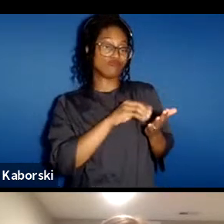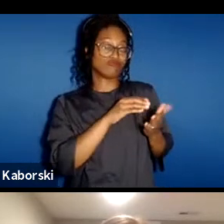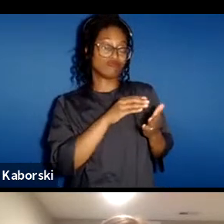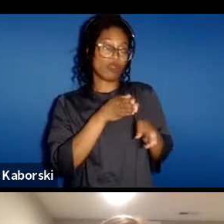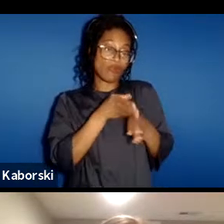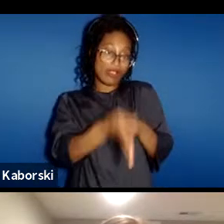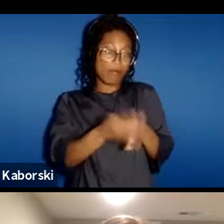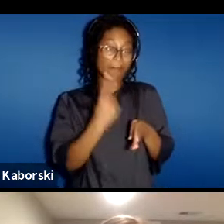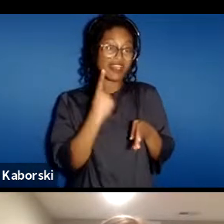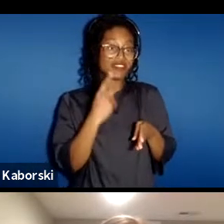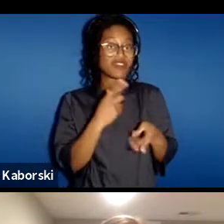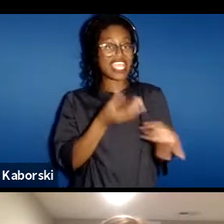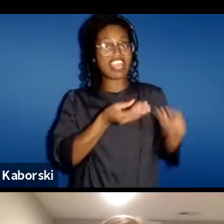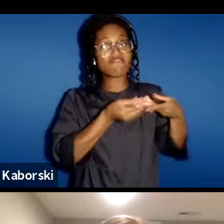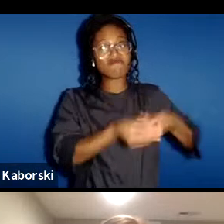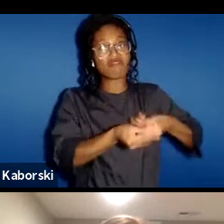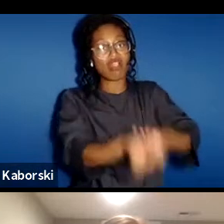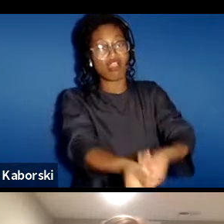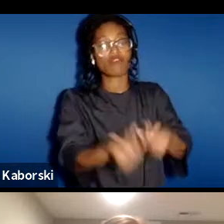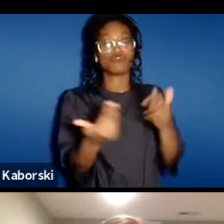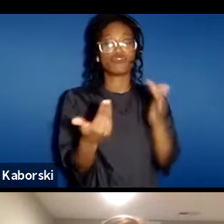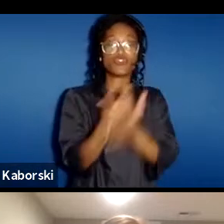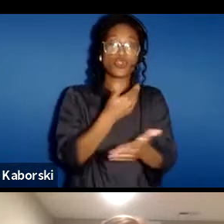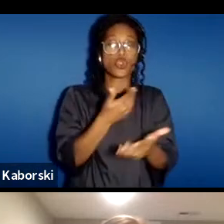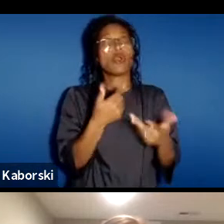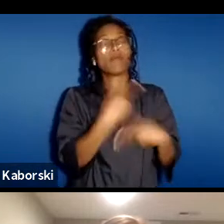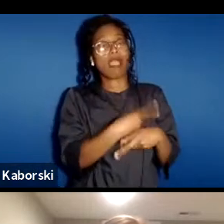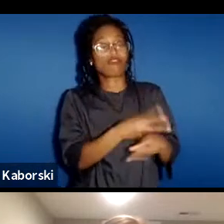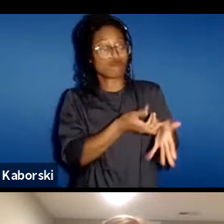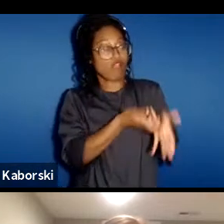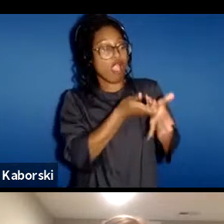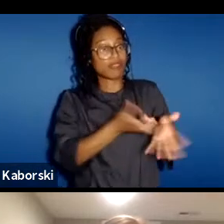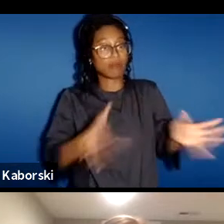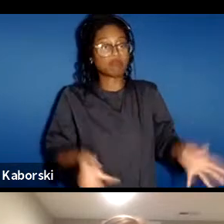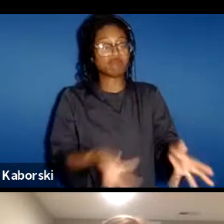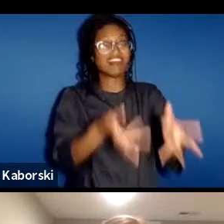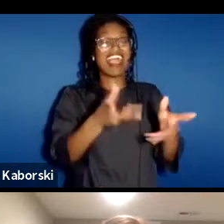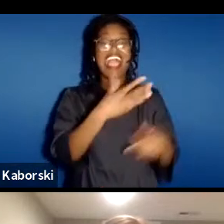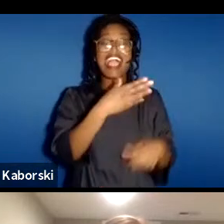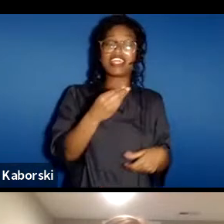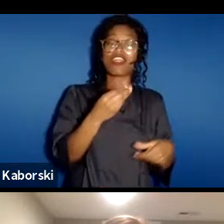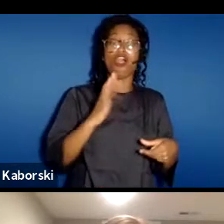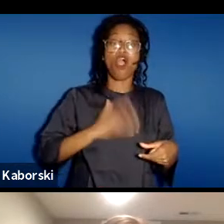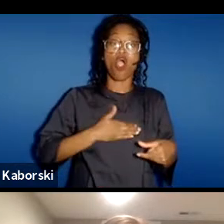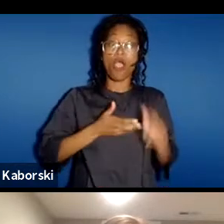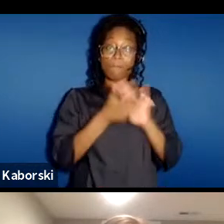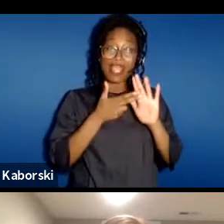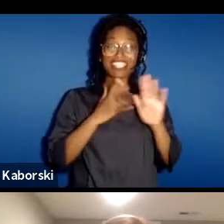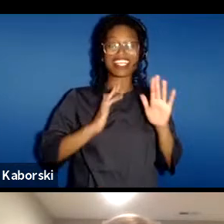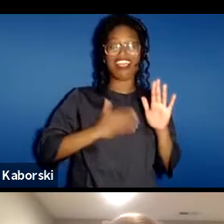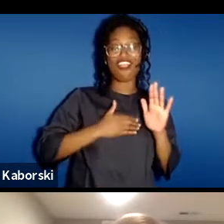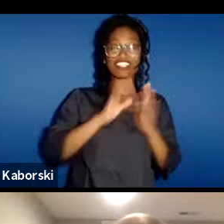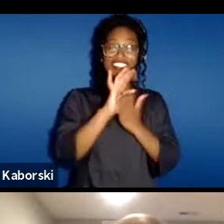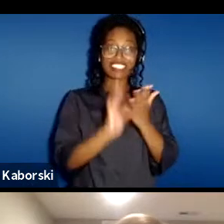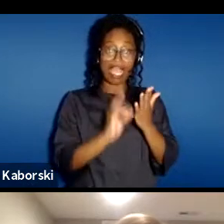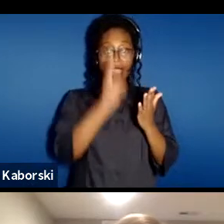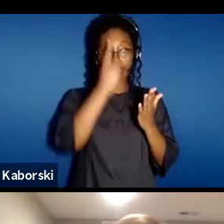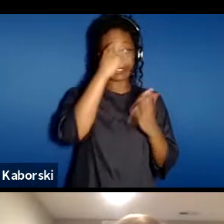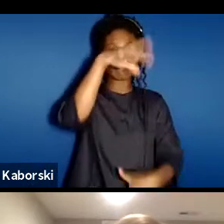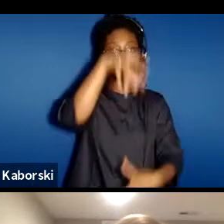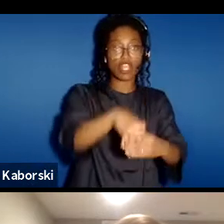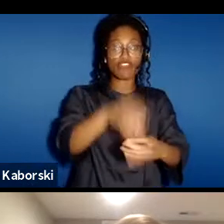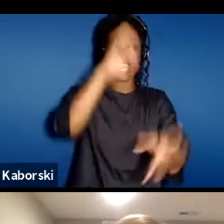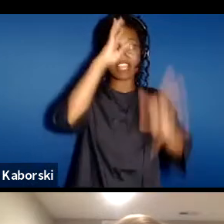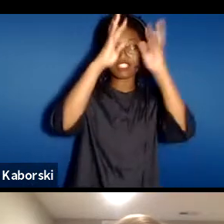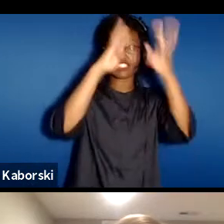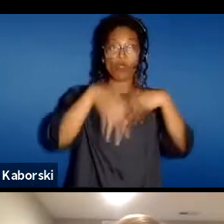to kind of fill the pipeline with new products, and bring our branding and design sense into the innovation world